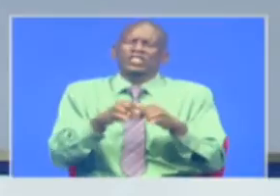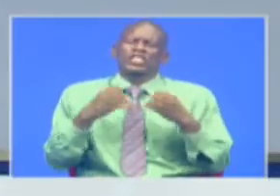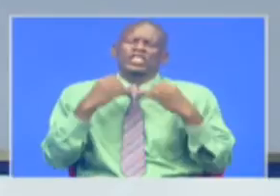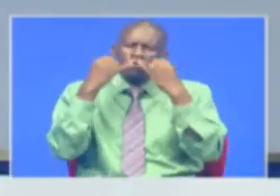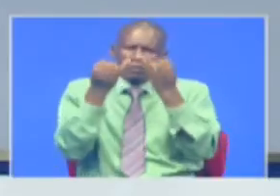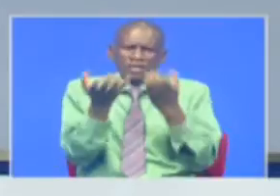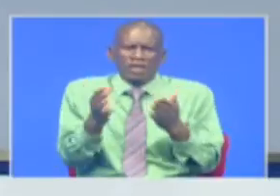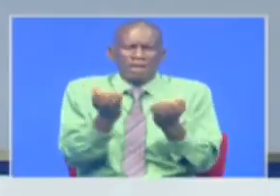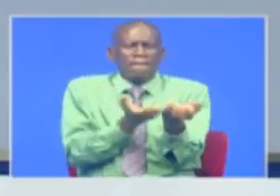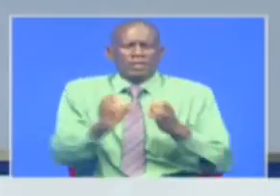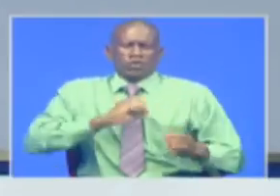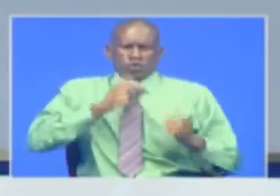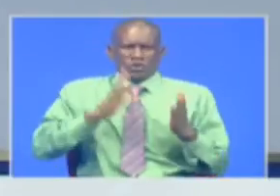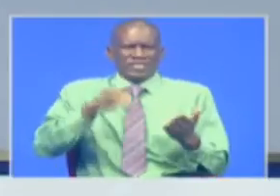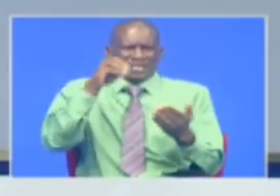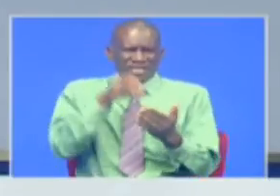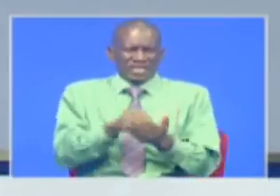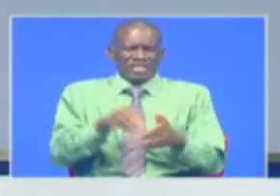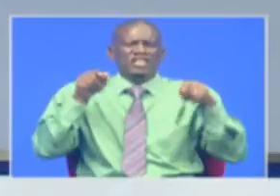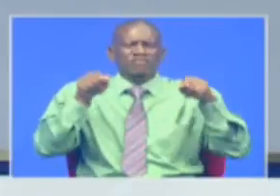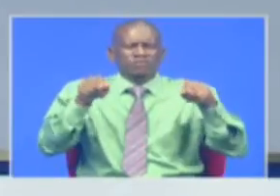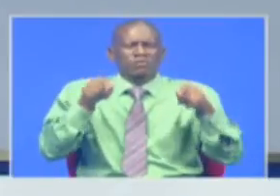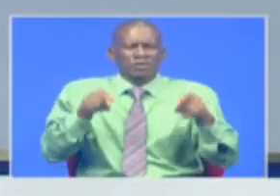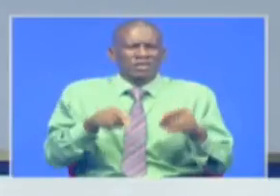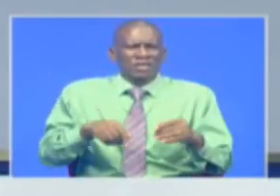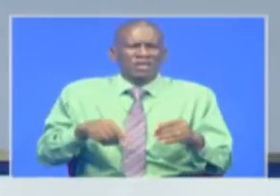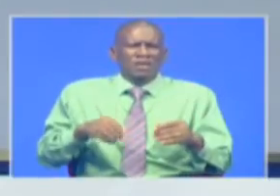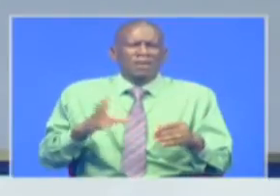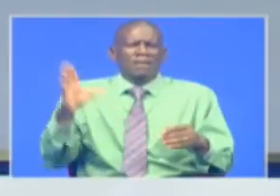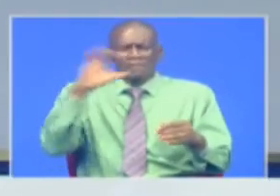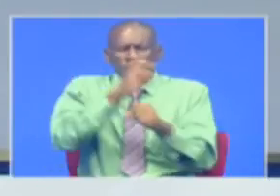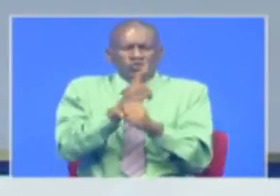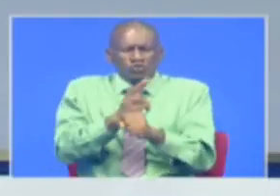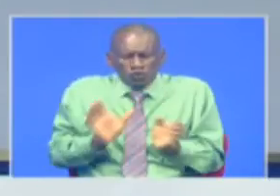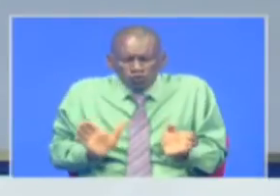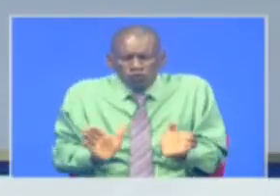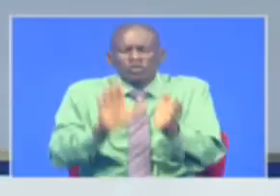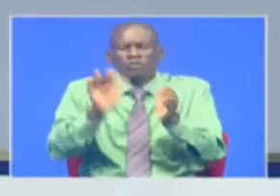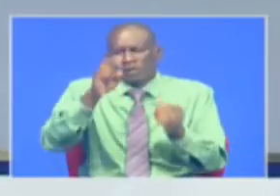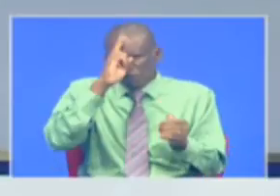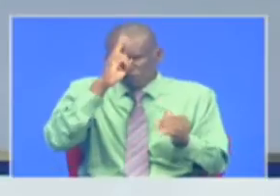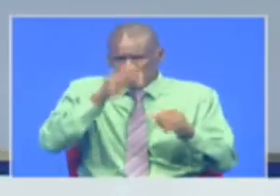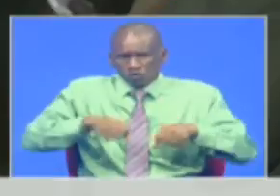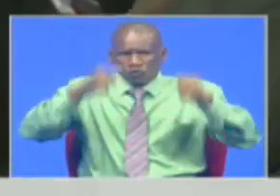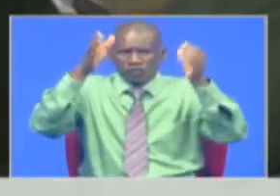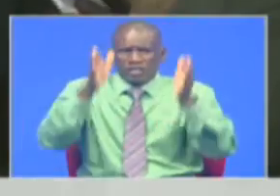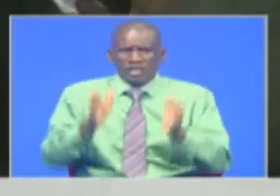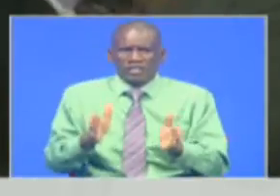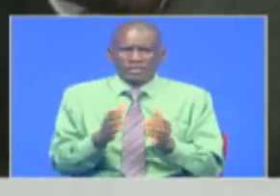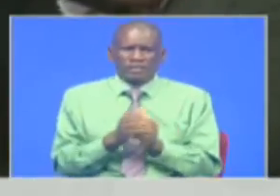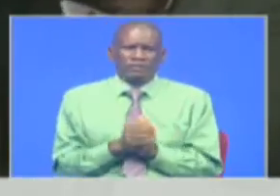business owners have once again condemned the excessive use of force by police officers.